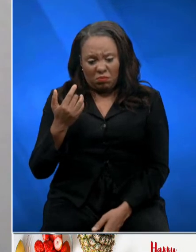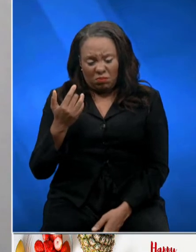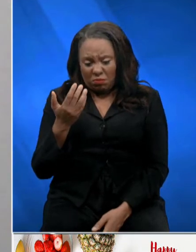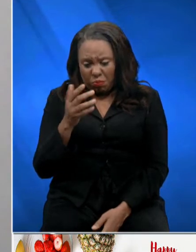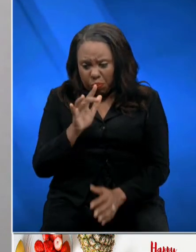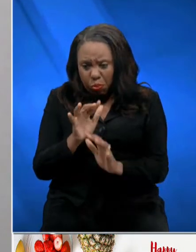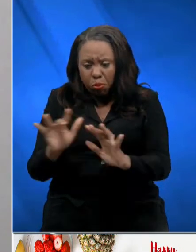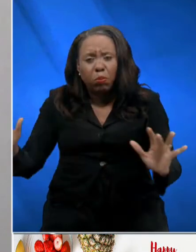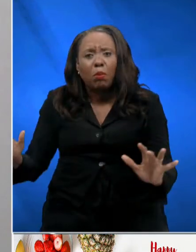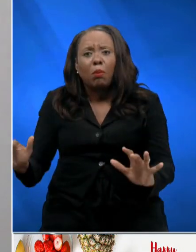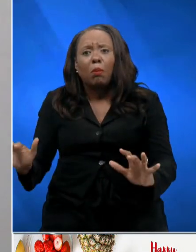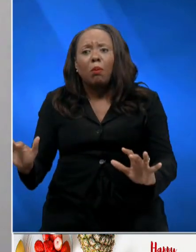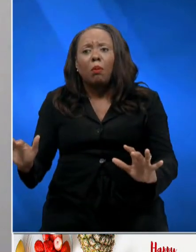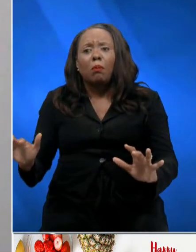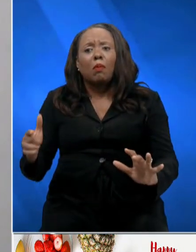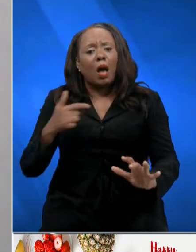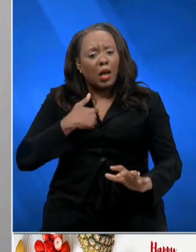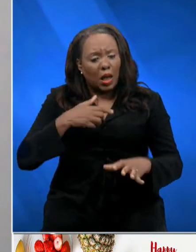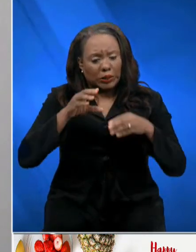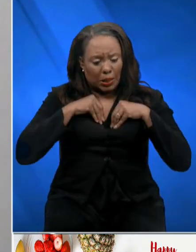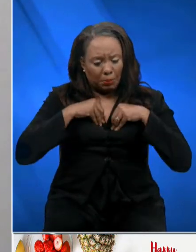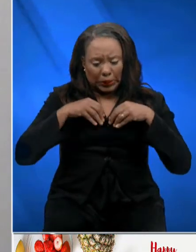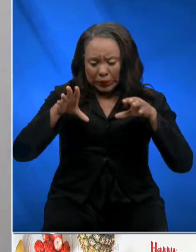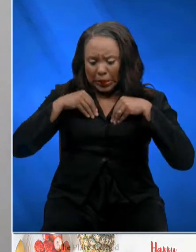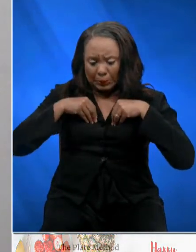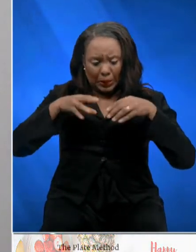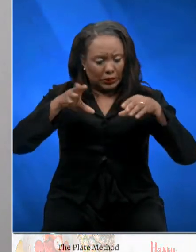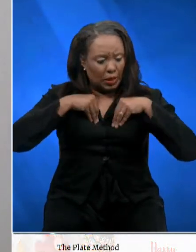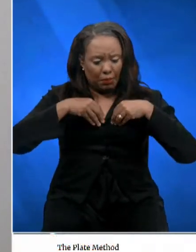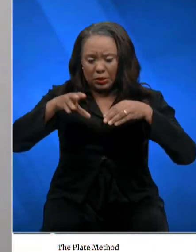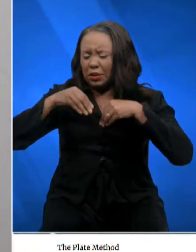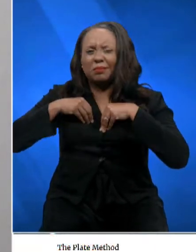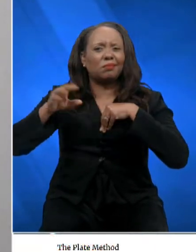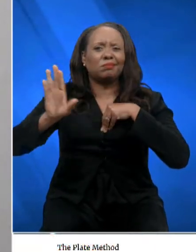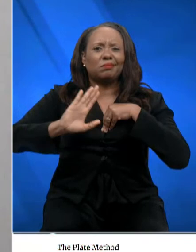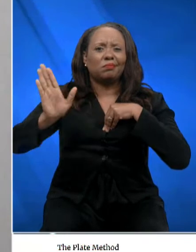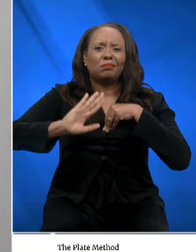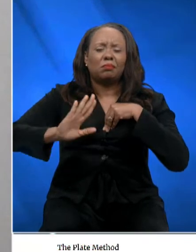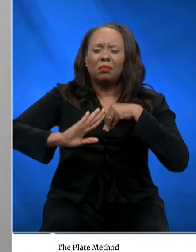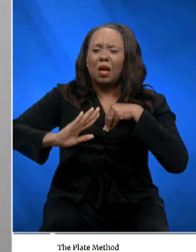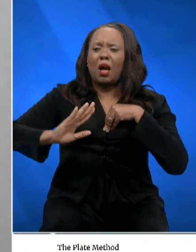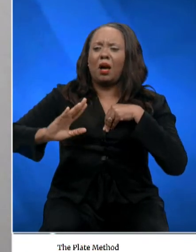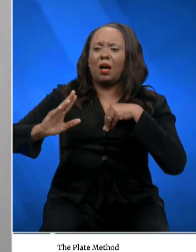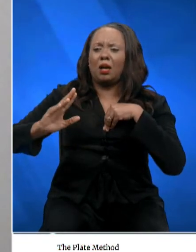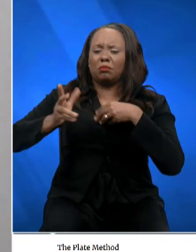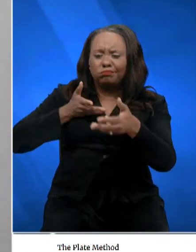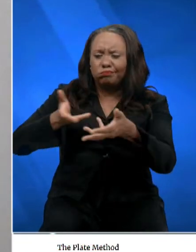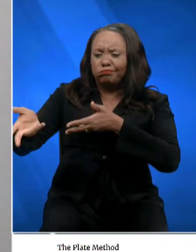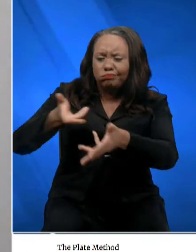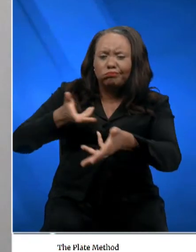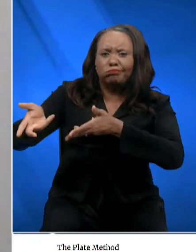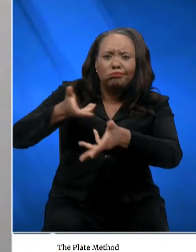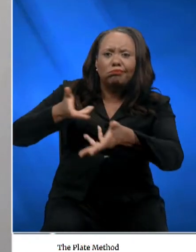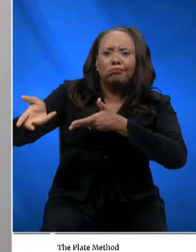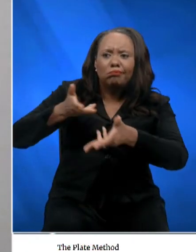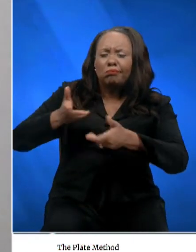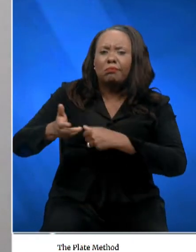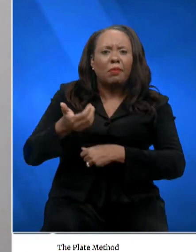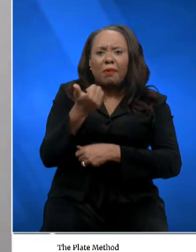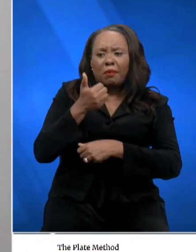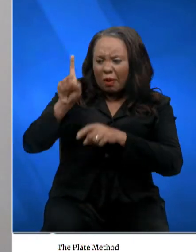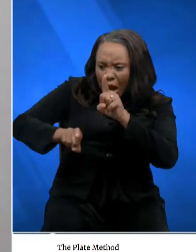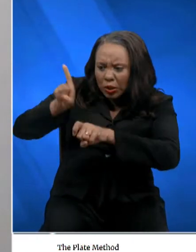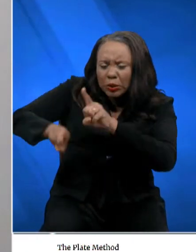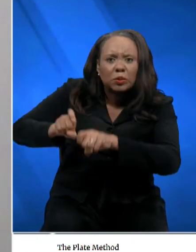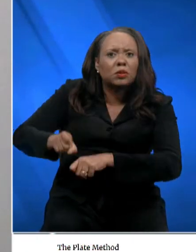many questions as possible and to do as much reading as you can on your own. We have access to information at our fingertips, because if